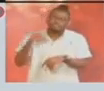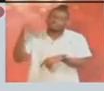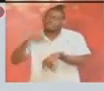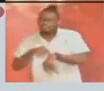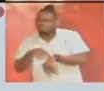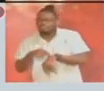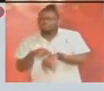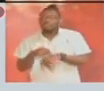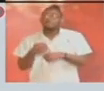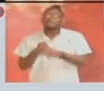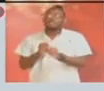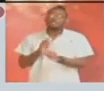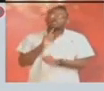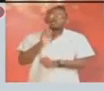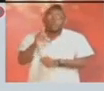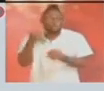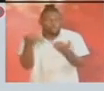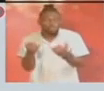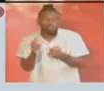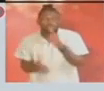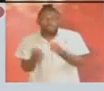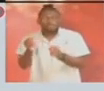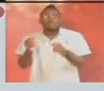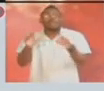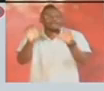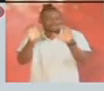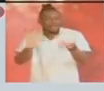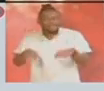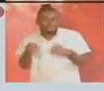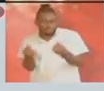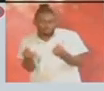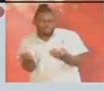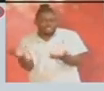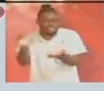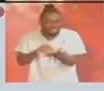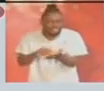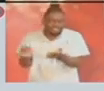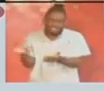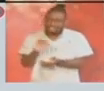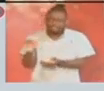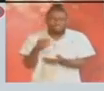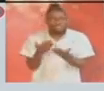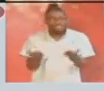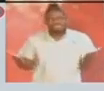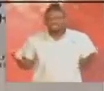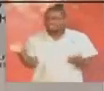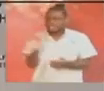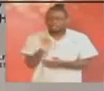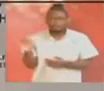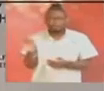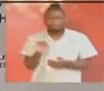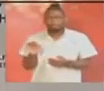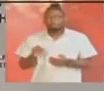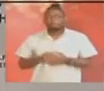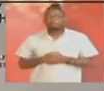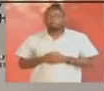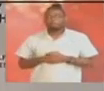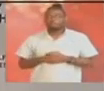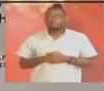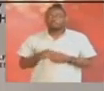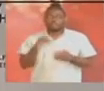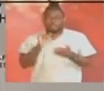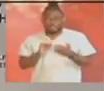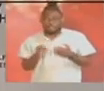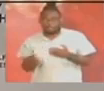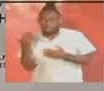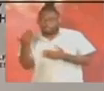again for a third time. So, Mr. Alexander, that is my little presentation for this morning, and thank you very